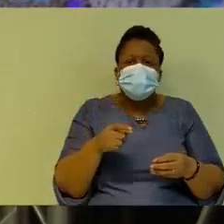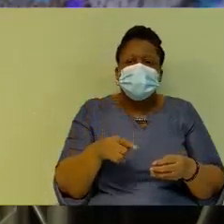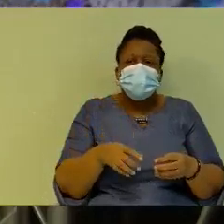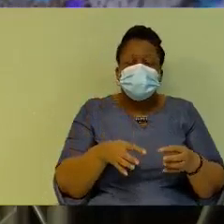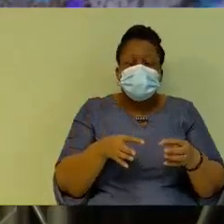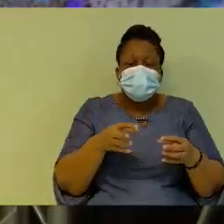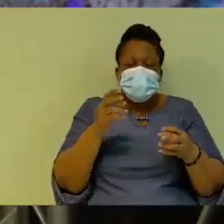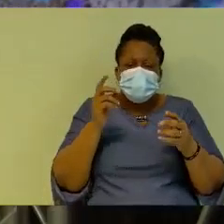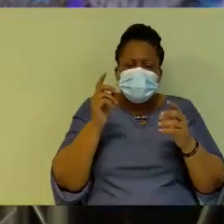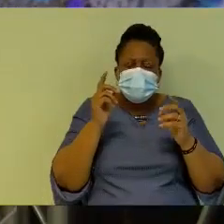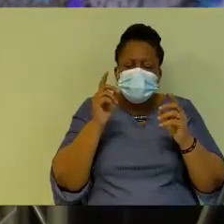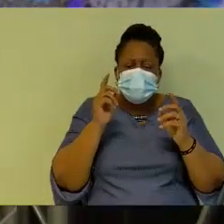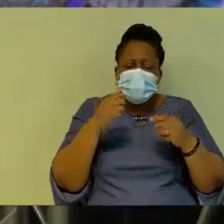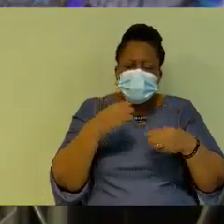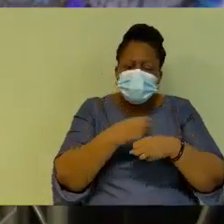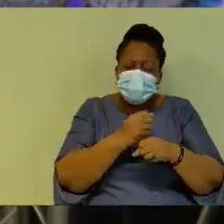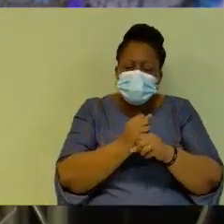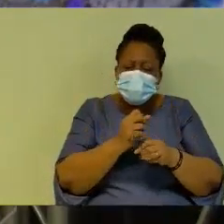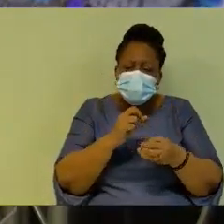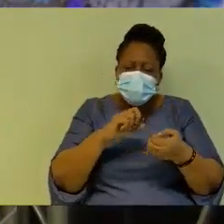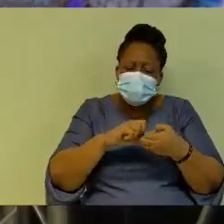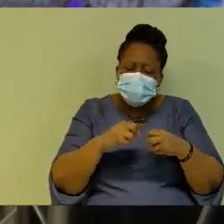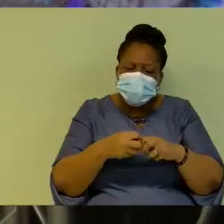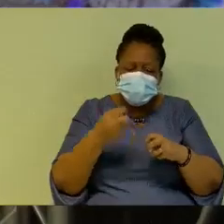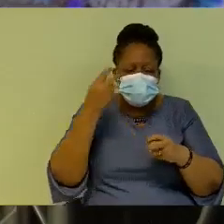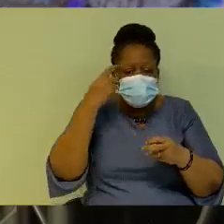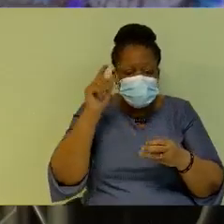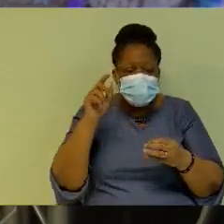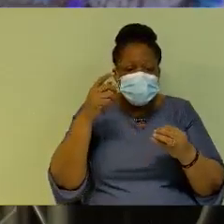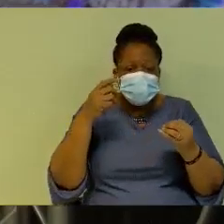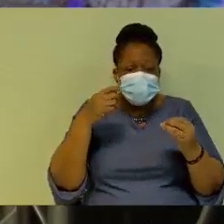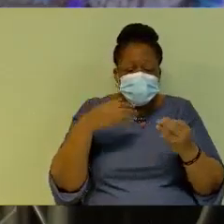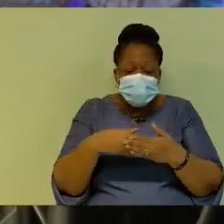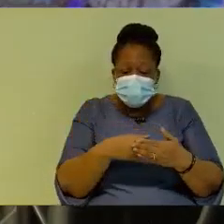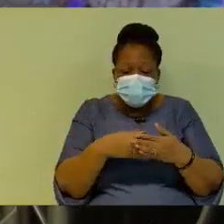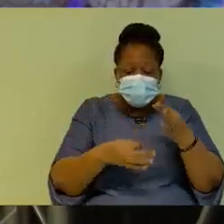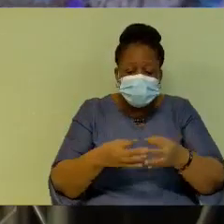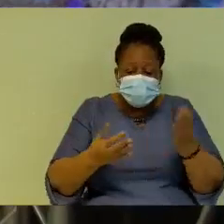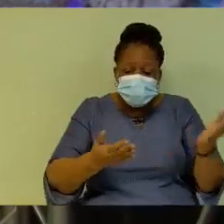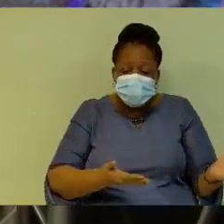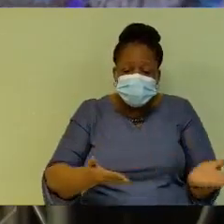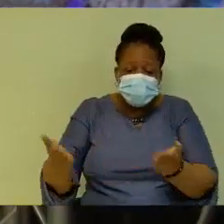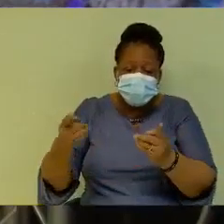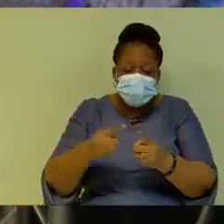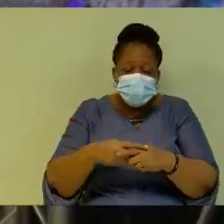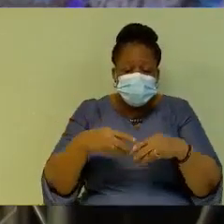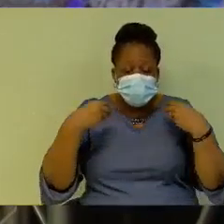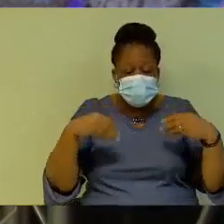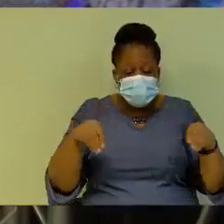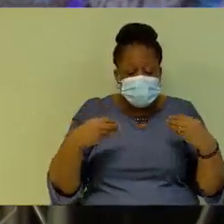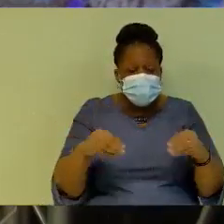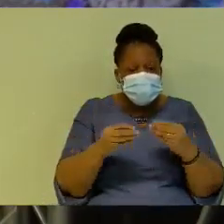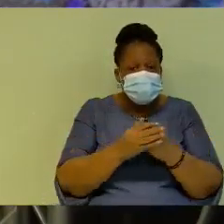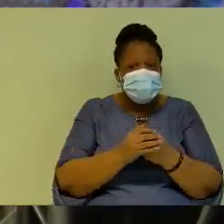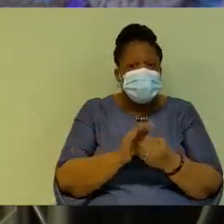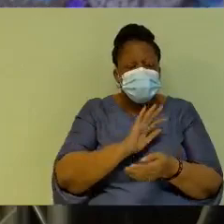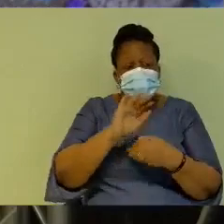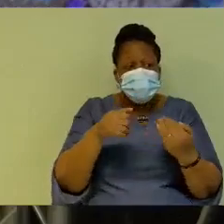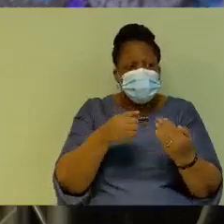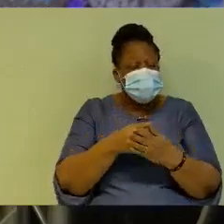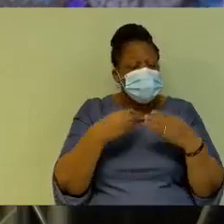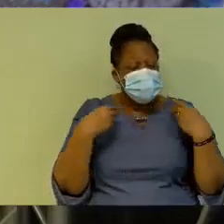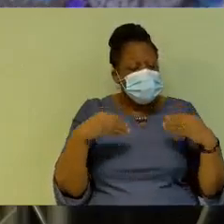inherent risk in taking your baby to the supermarket. Yes, we've had all the supermarket